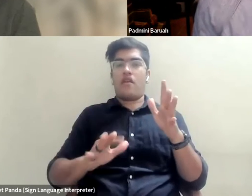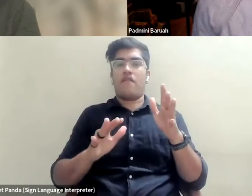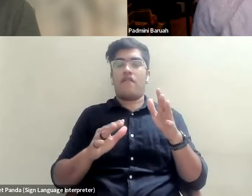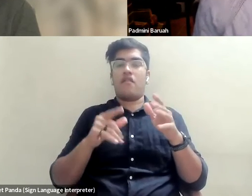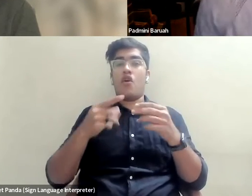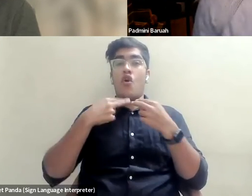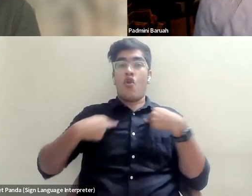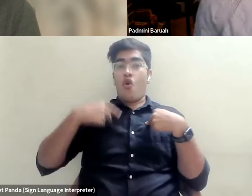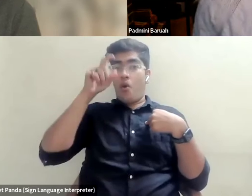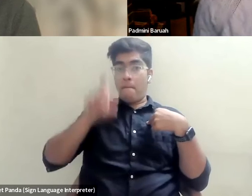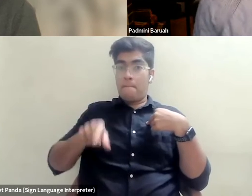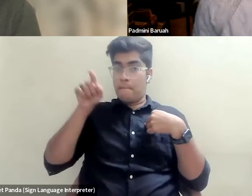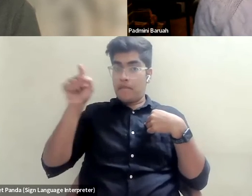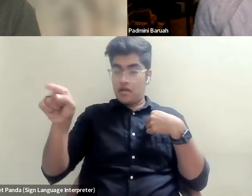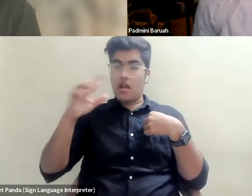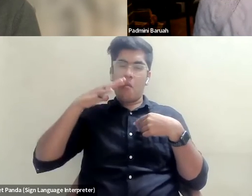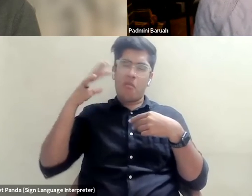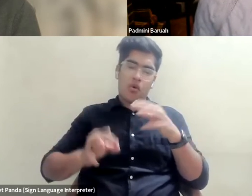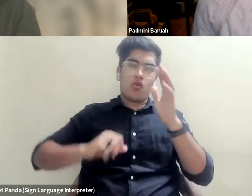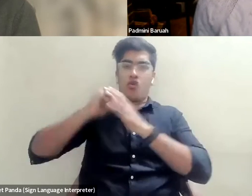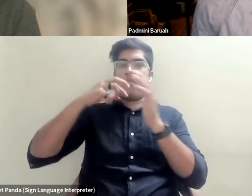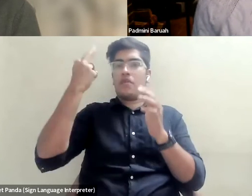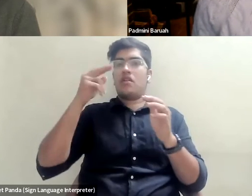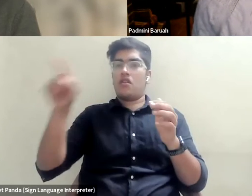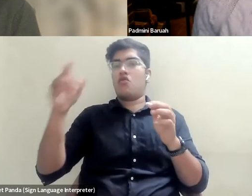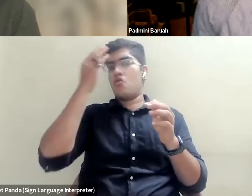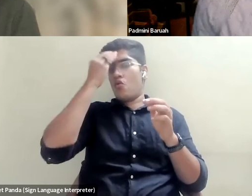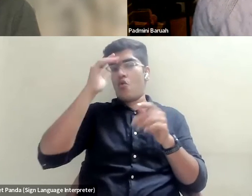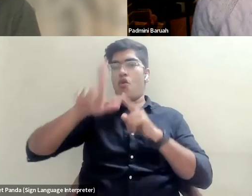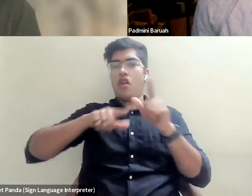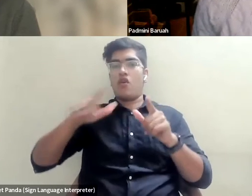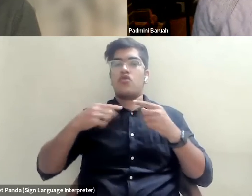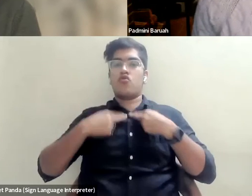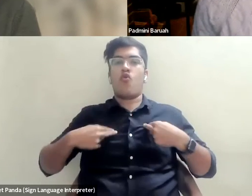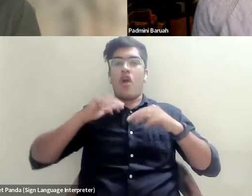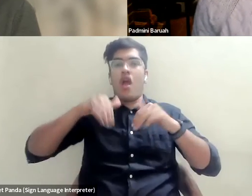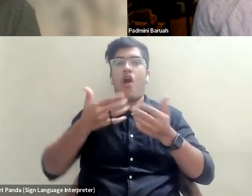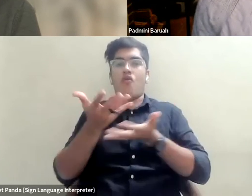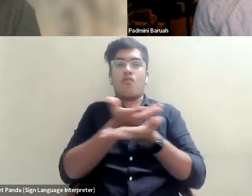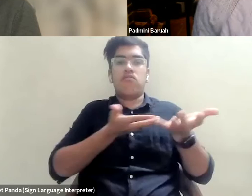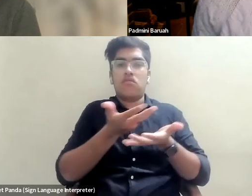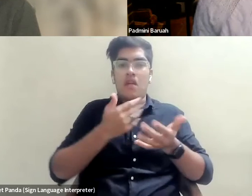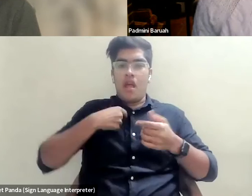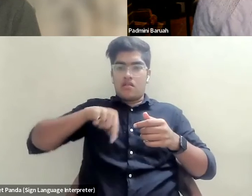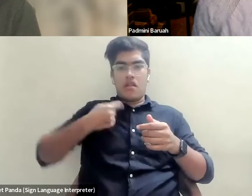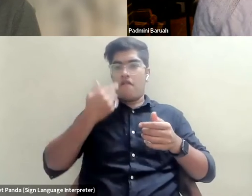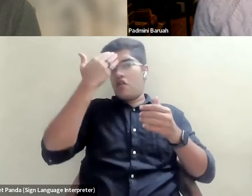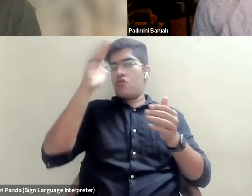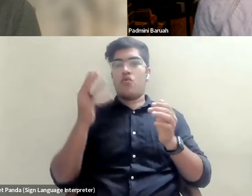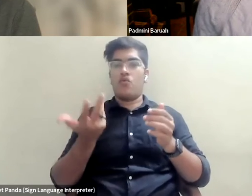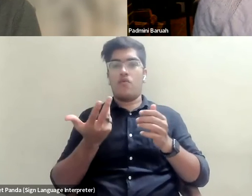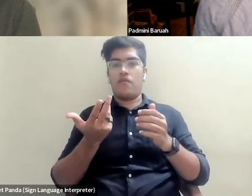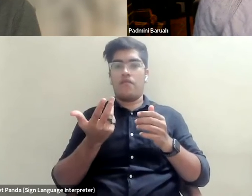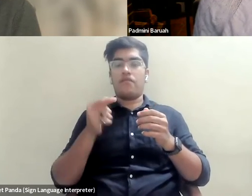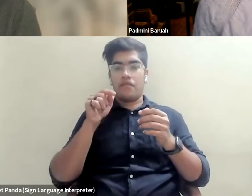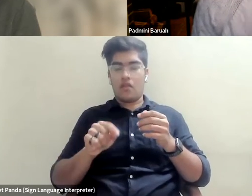That lawyer is so important because basically they know the language of the court. But sadly, we're facing